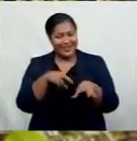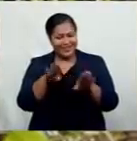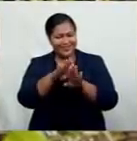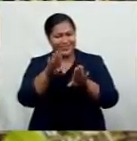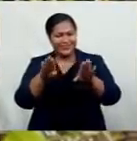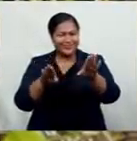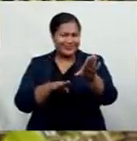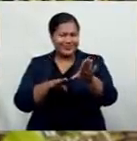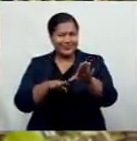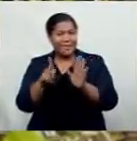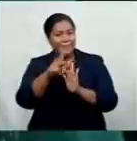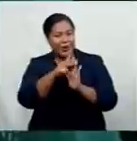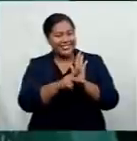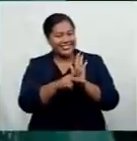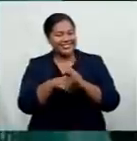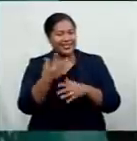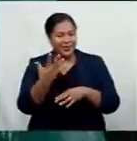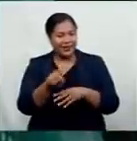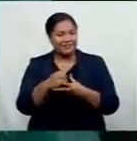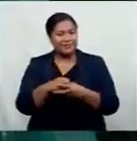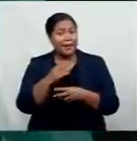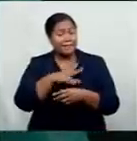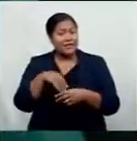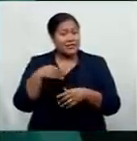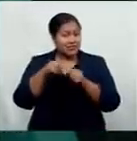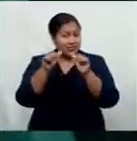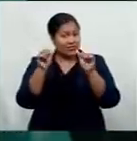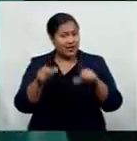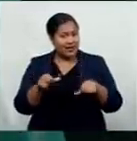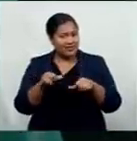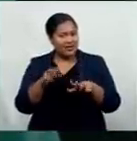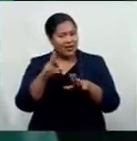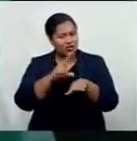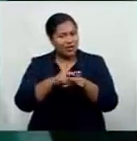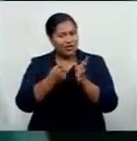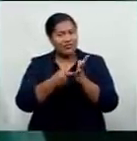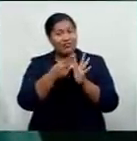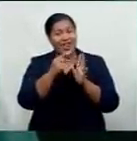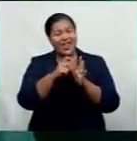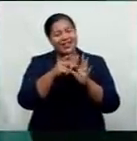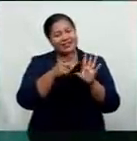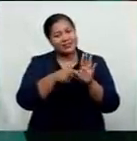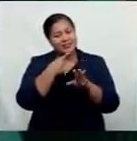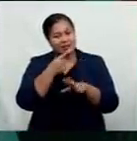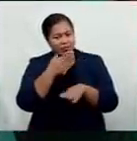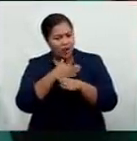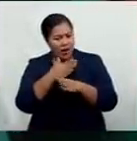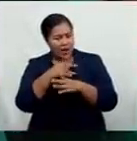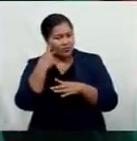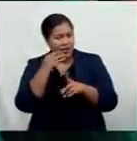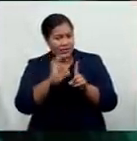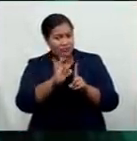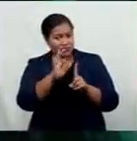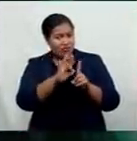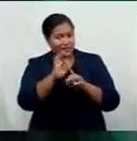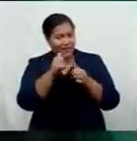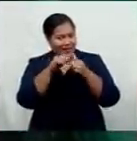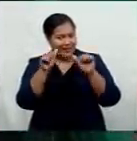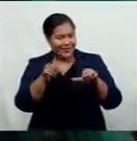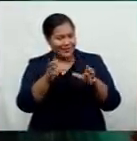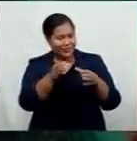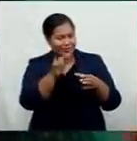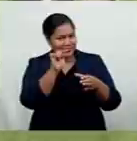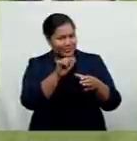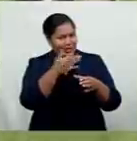Behind policy. Minister for Agriculture Dr. Mahendra Reddy says while they are working to improve the agriculture sector, they will